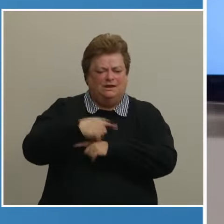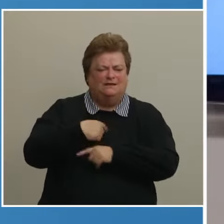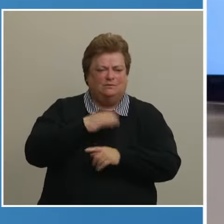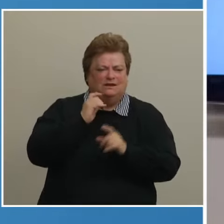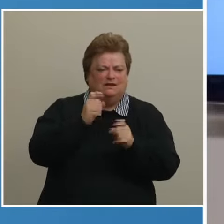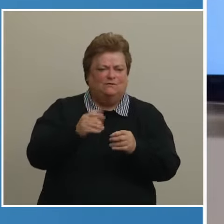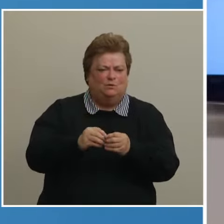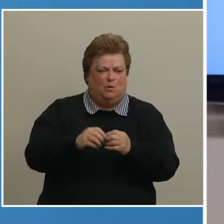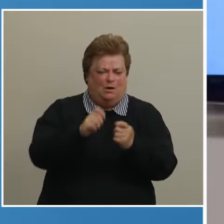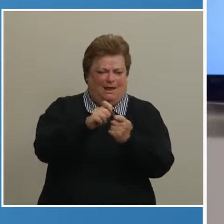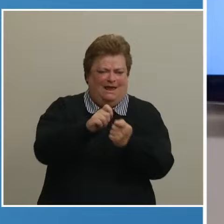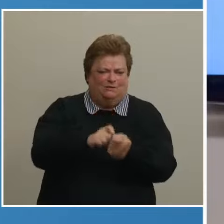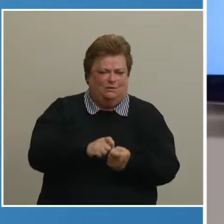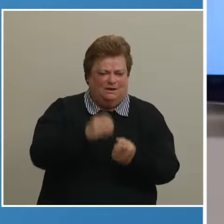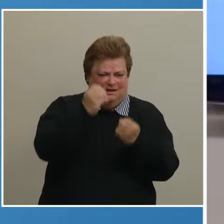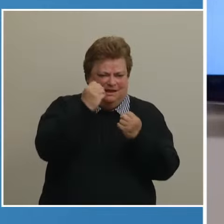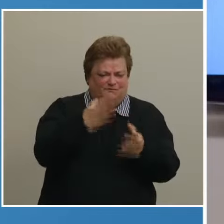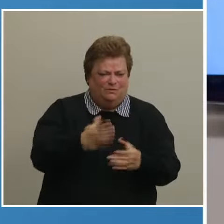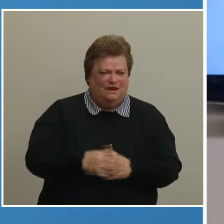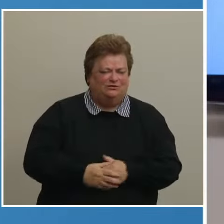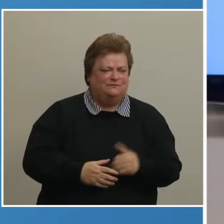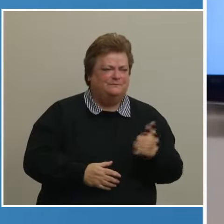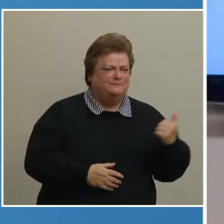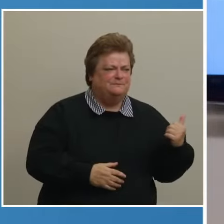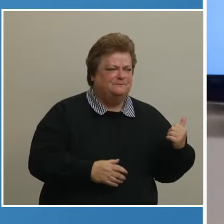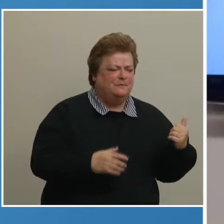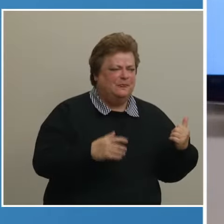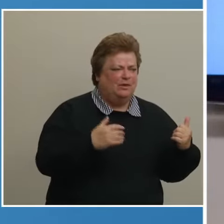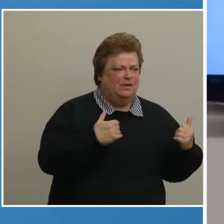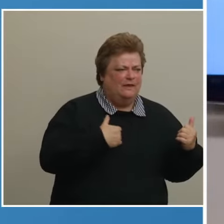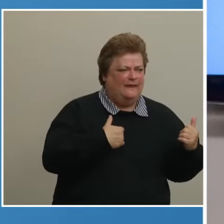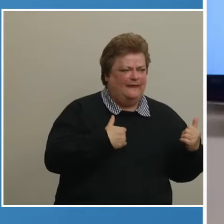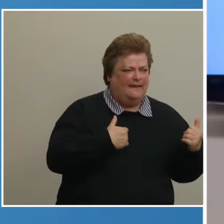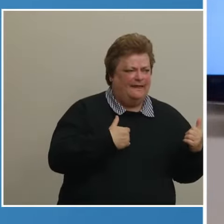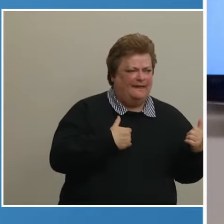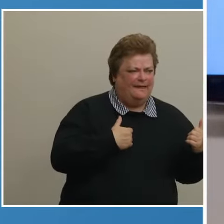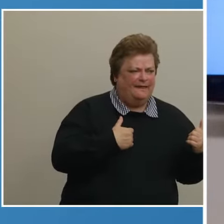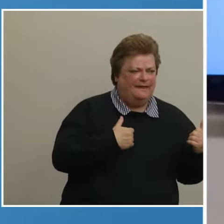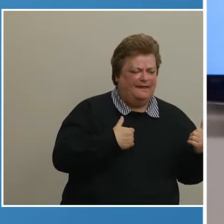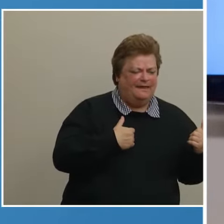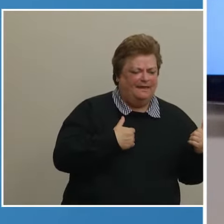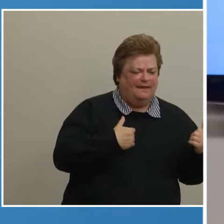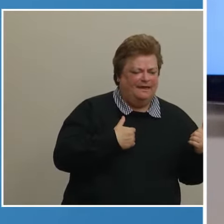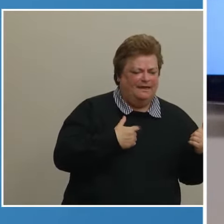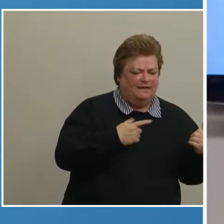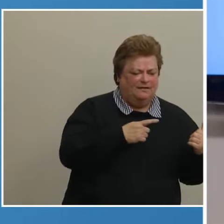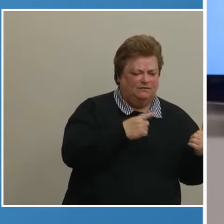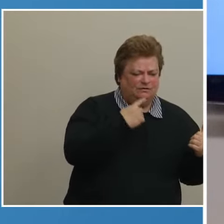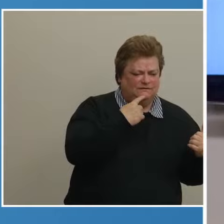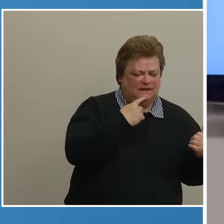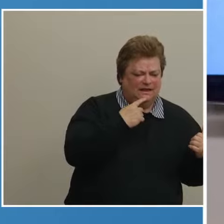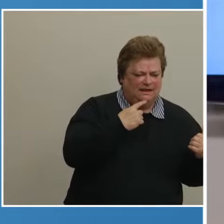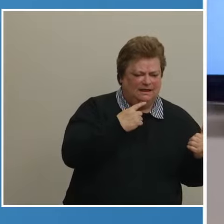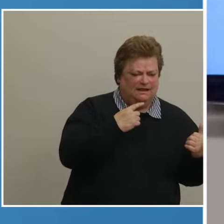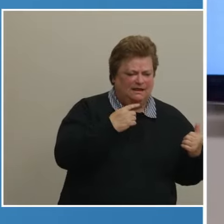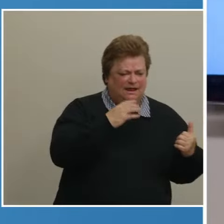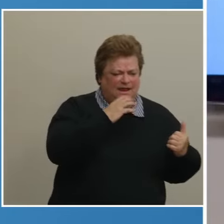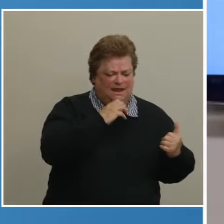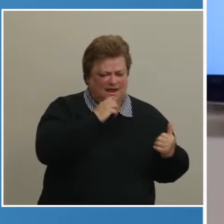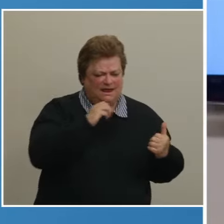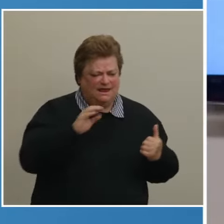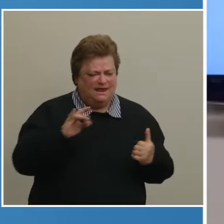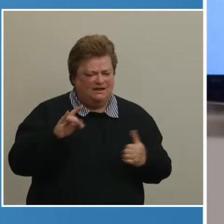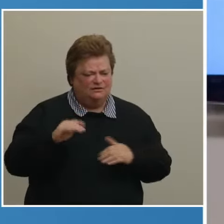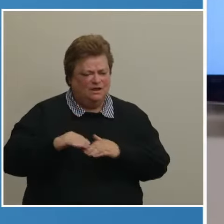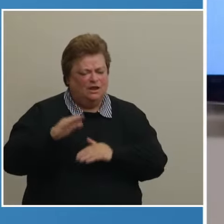that. And is there a reason those releases say 18 plus instead of 16 plus?